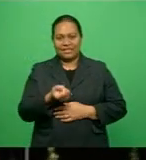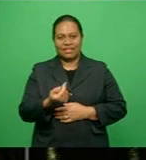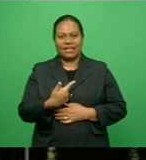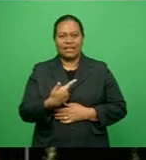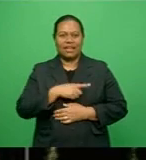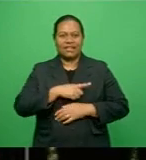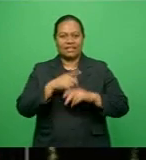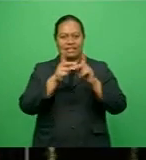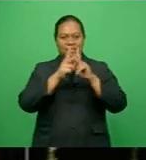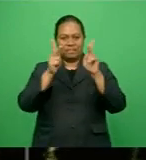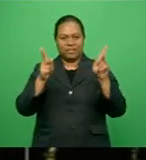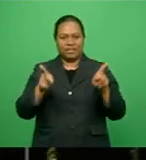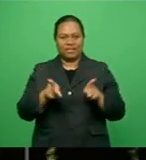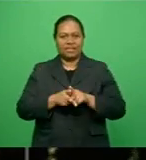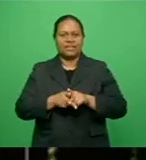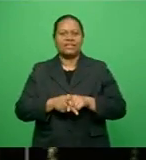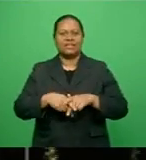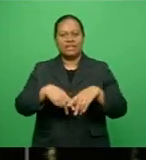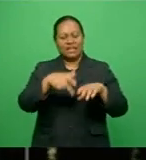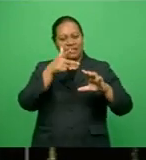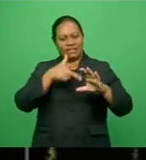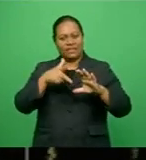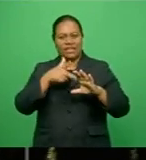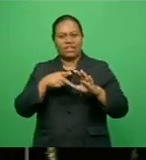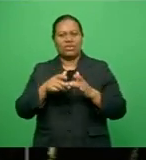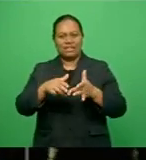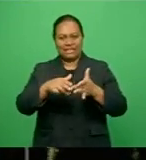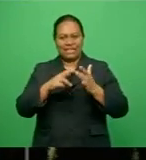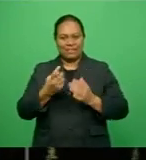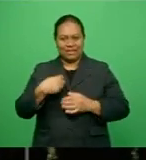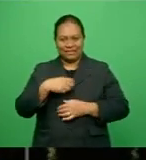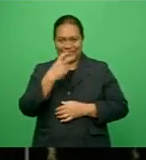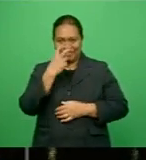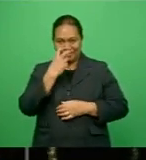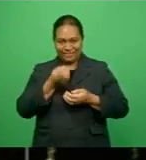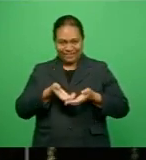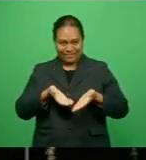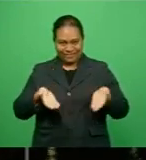You can send us newsworthy pictures and videos on email